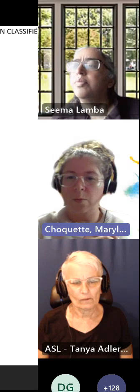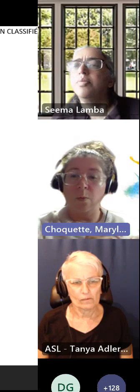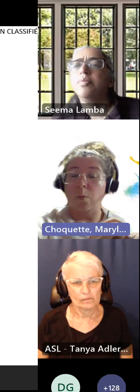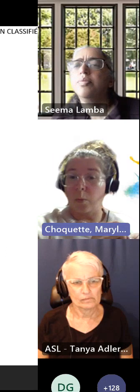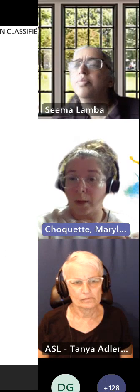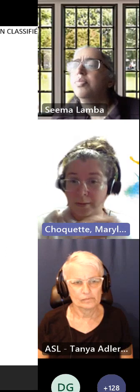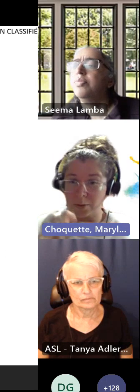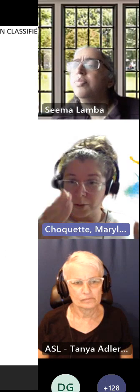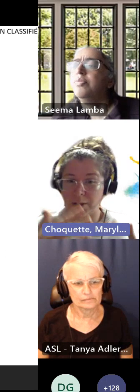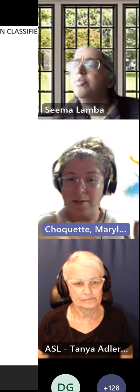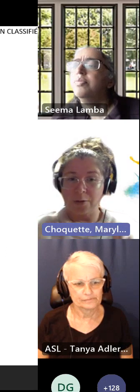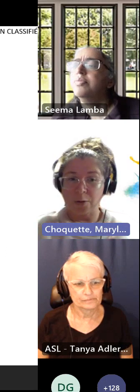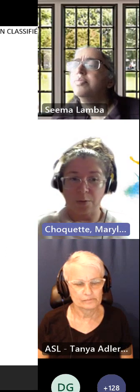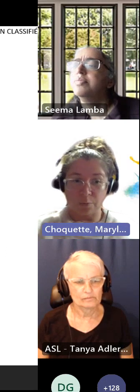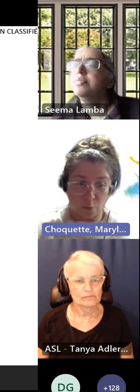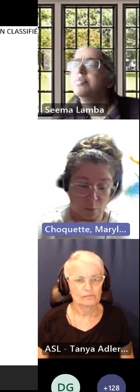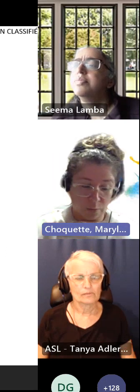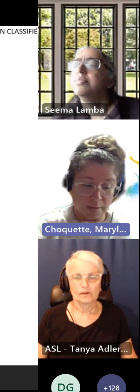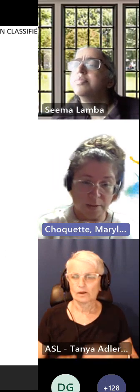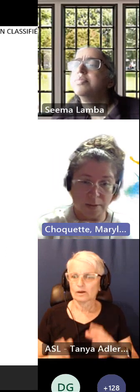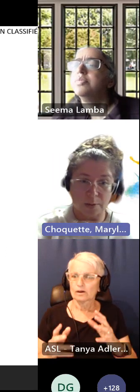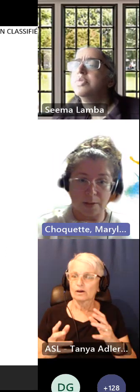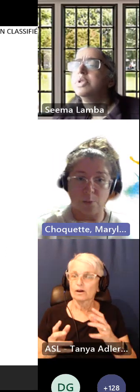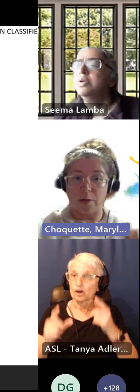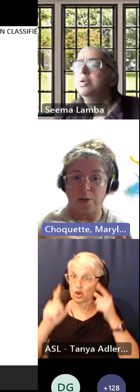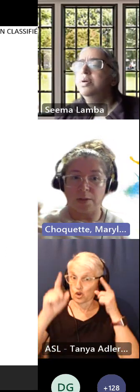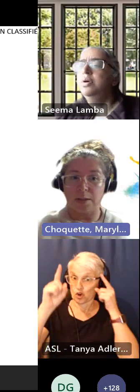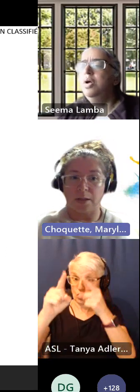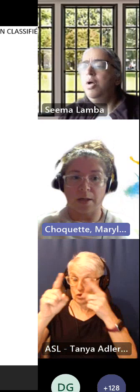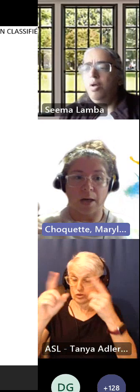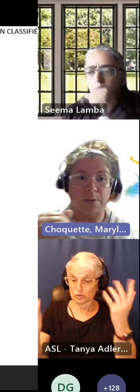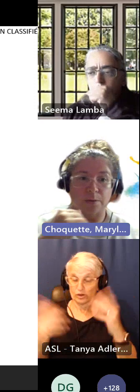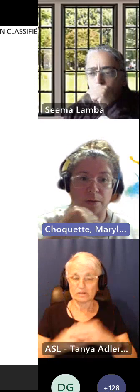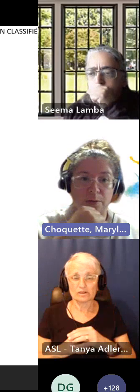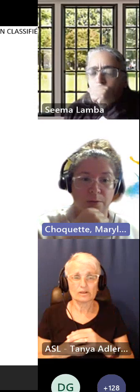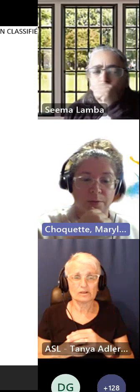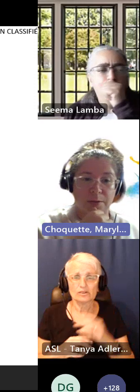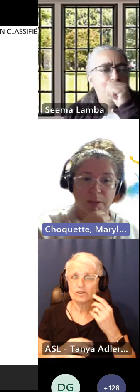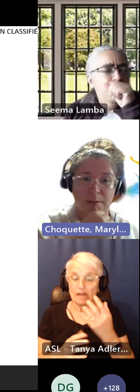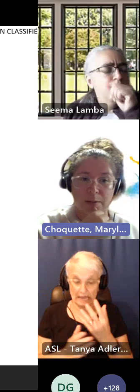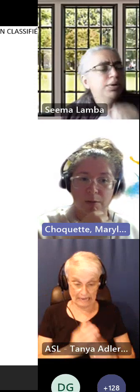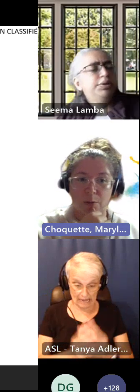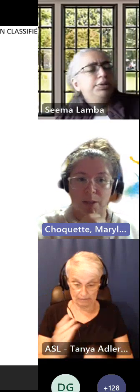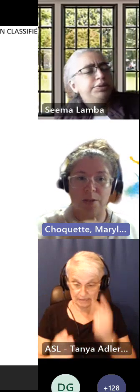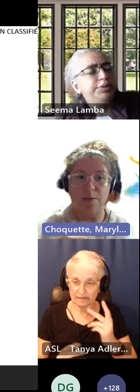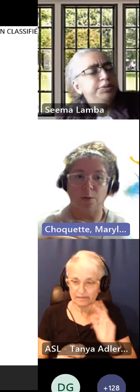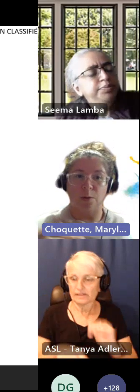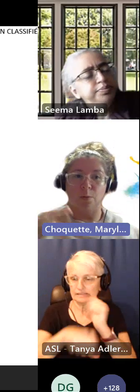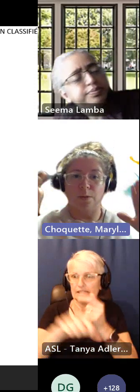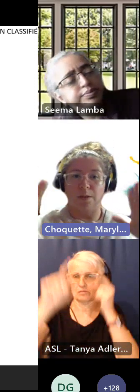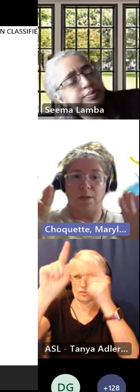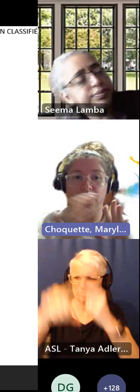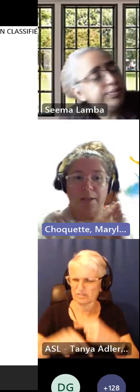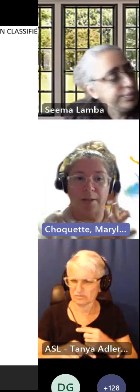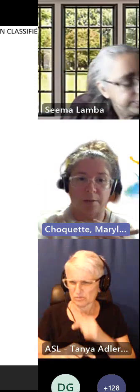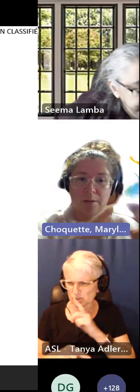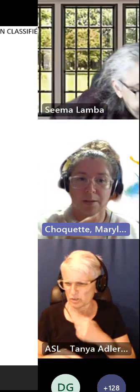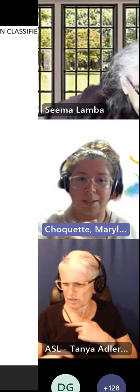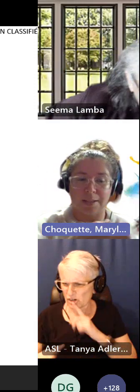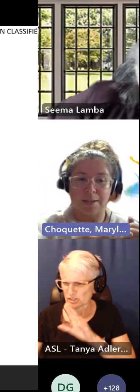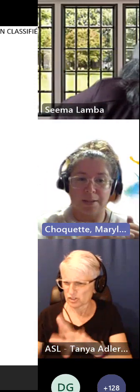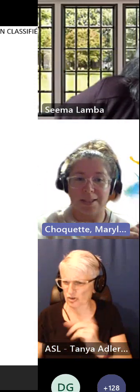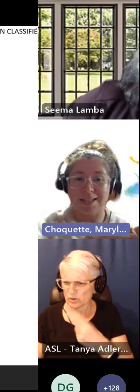So what we create in terms of goals is really where you see the gaps. So I don't know if it's addressing the question. So you would look